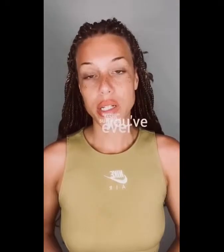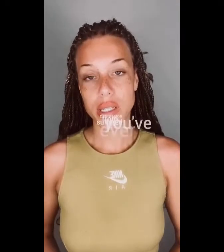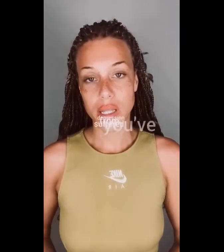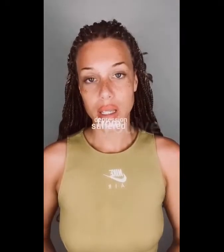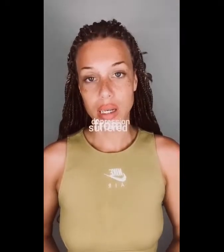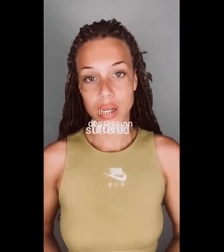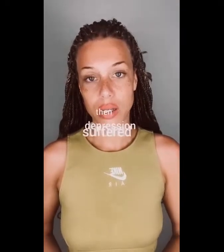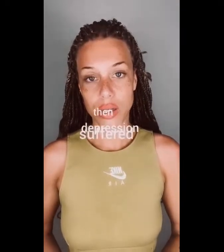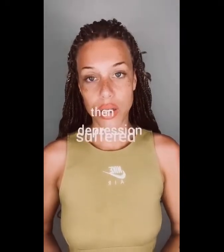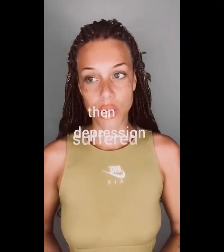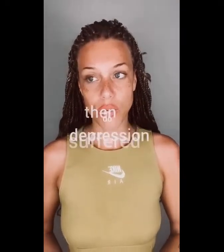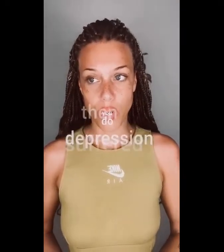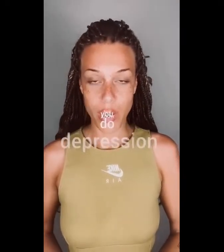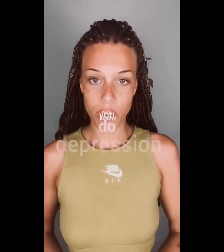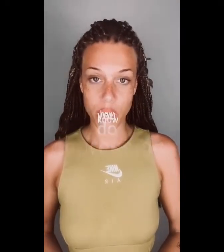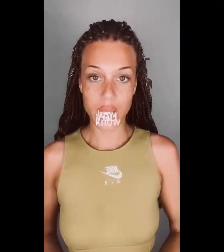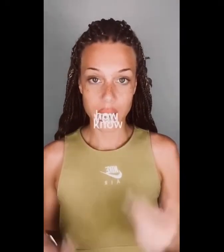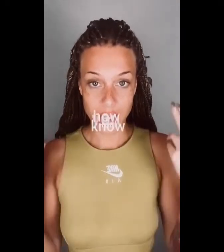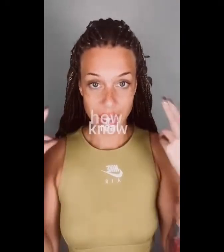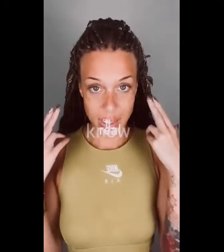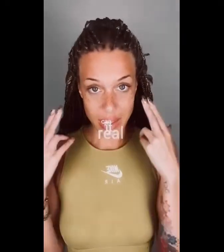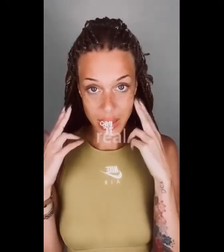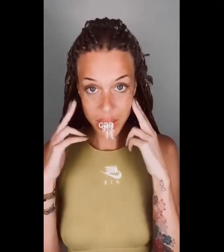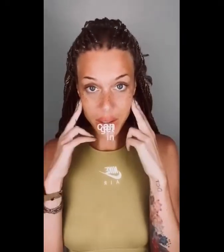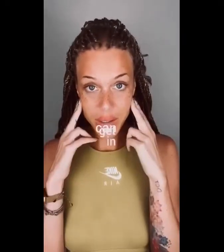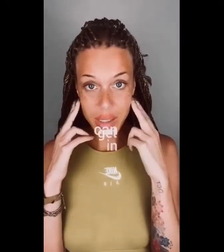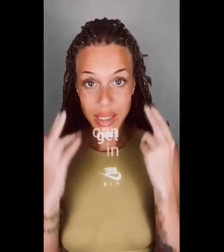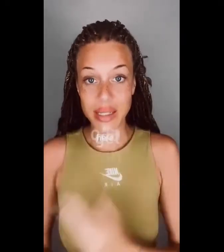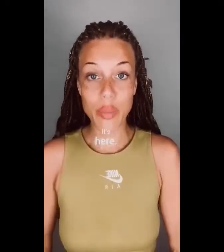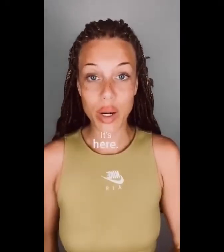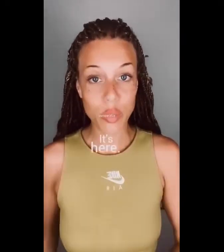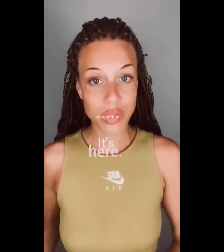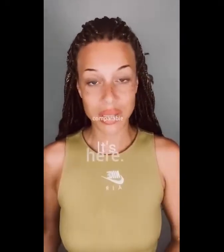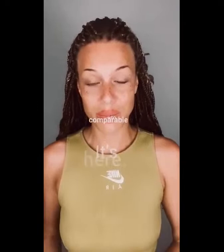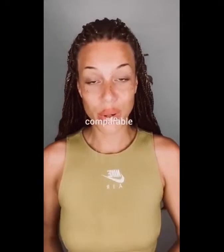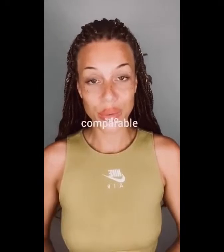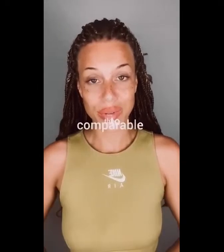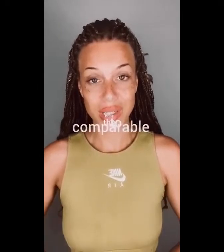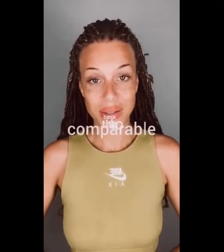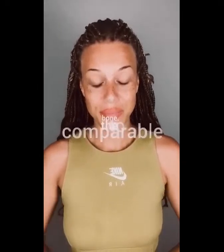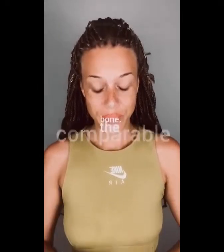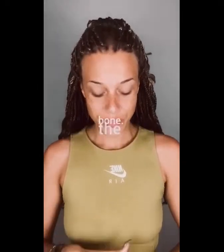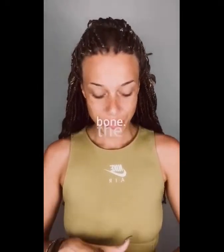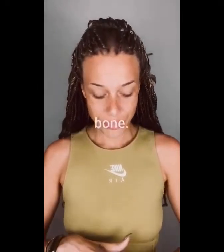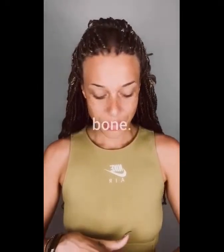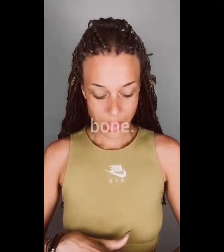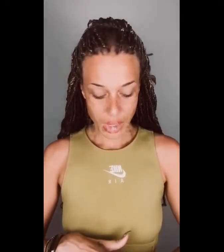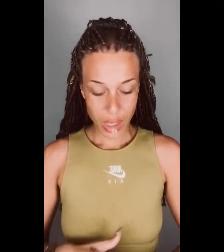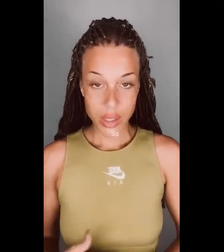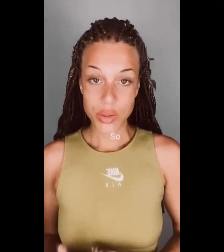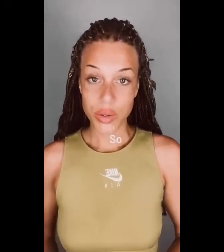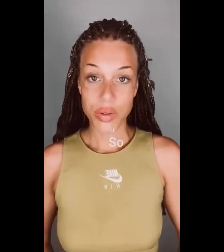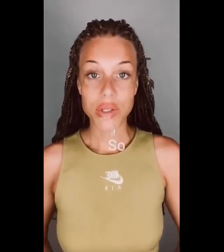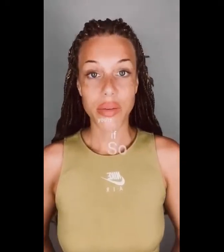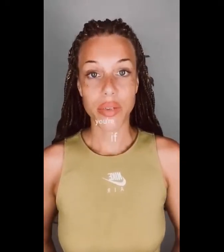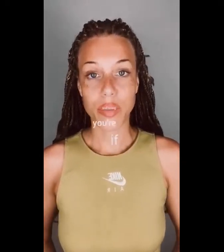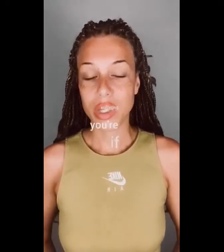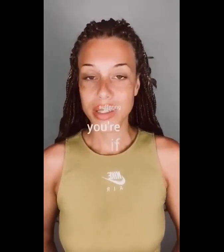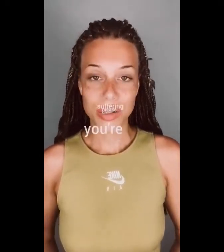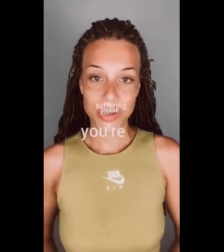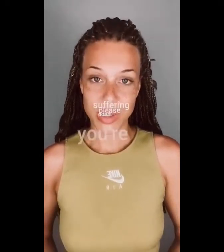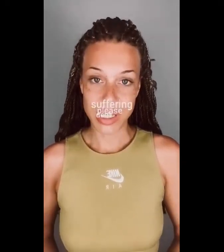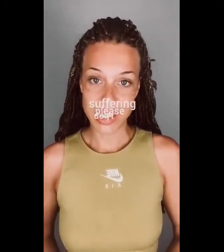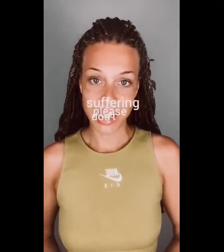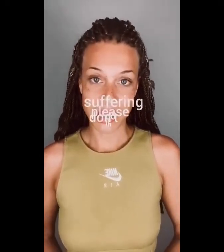suffered from depression, then you know how real it can get in here. It's comparable to the bone. So if you're